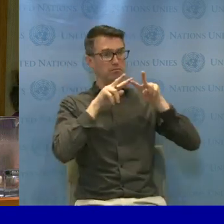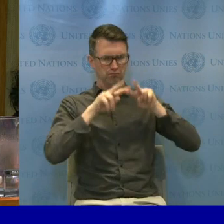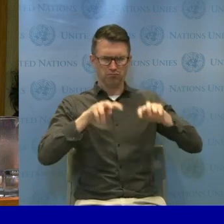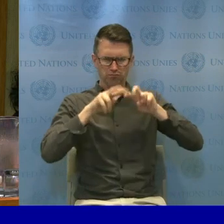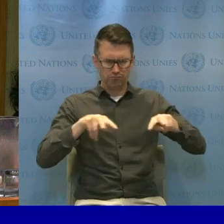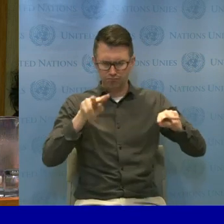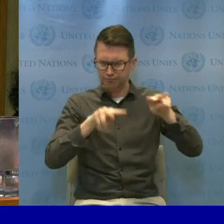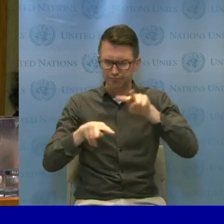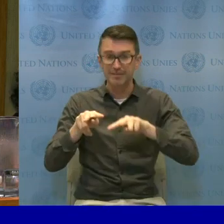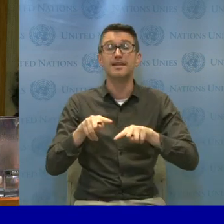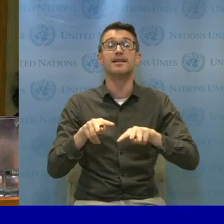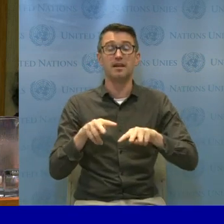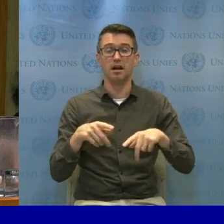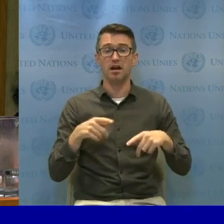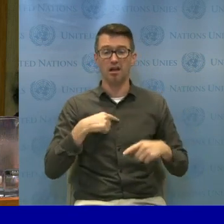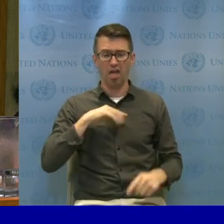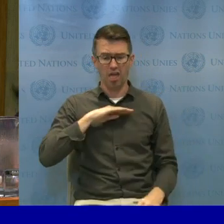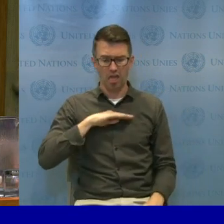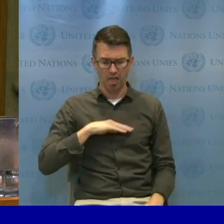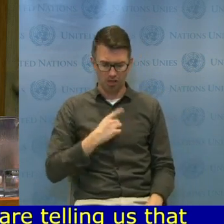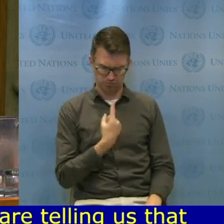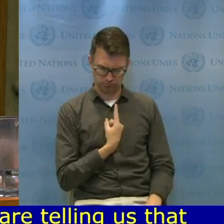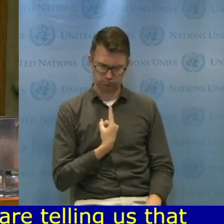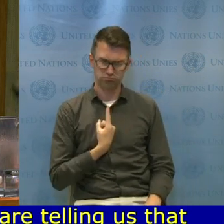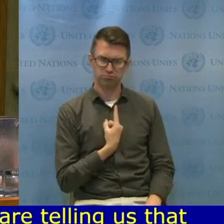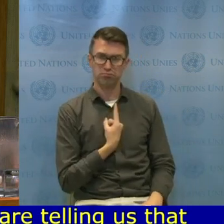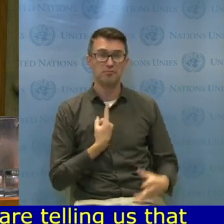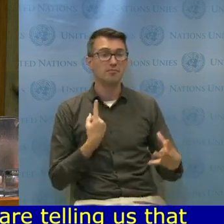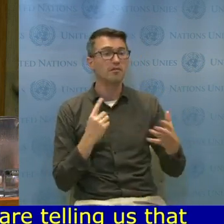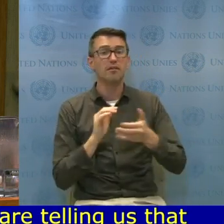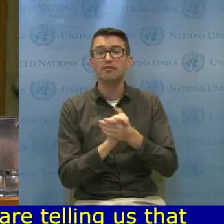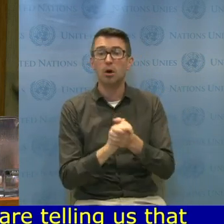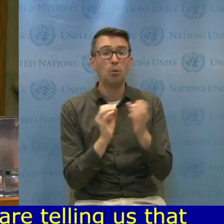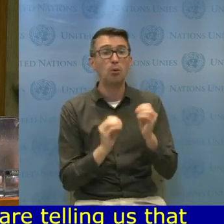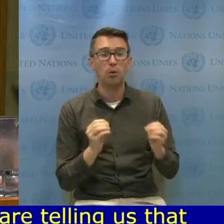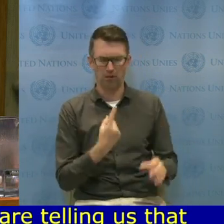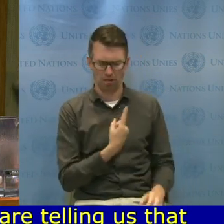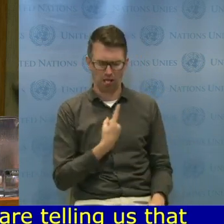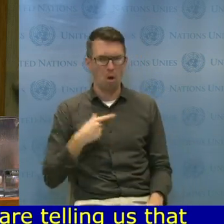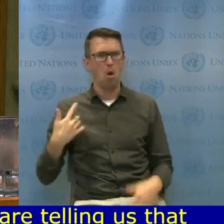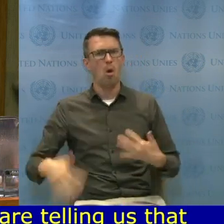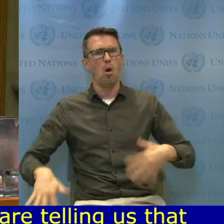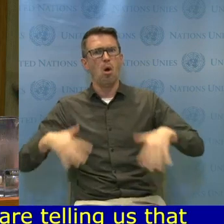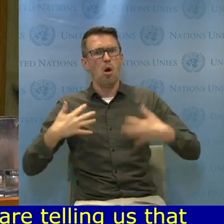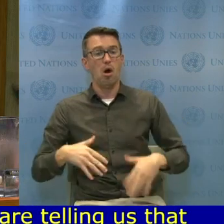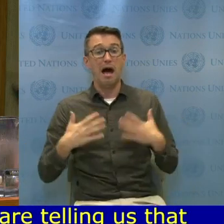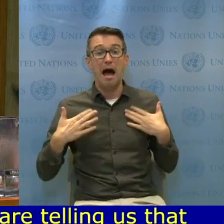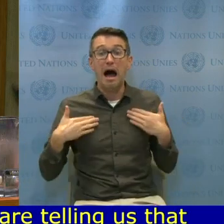They say that being lonely is about unhealthy as smoking 15 cigarettes a day.